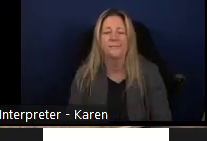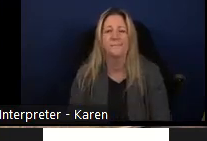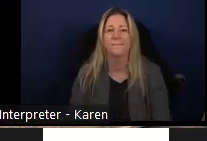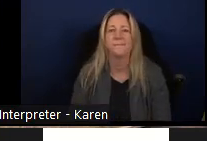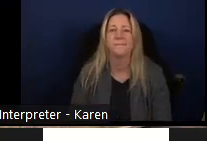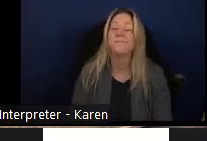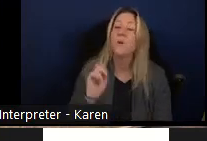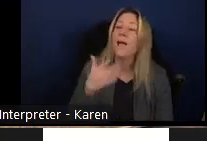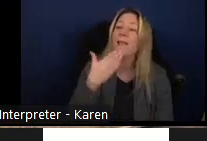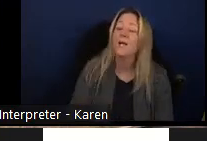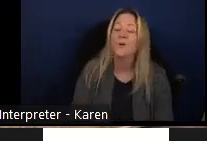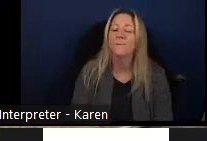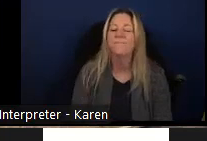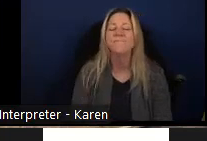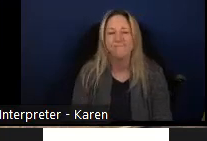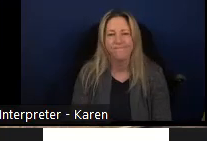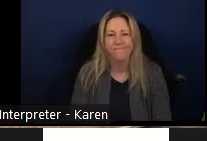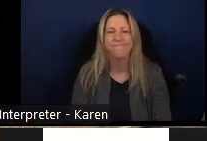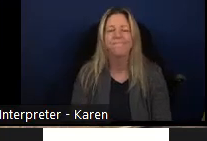Okay, thank you.